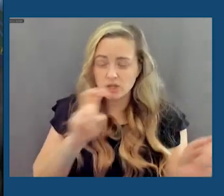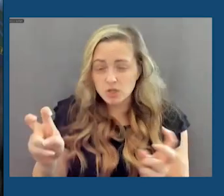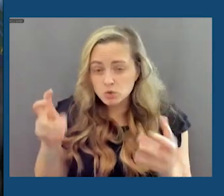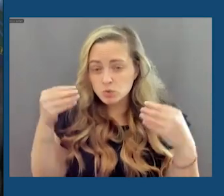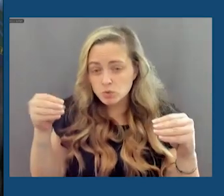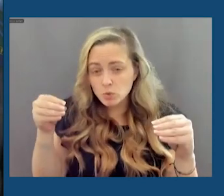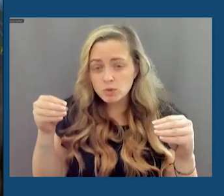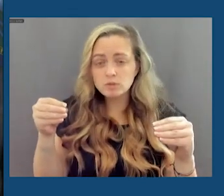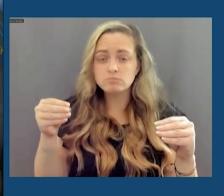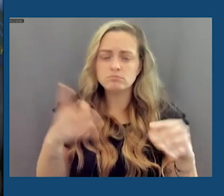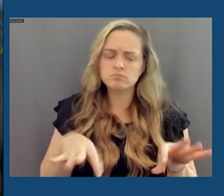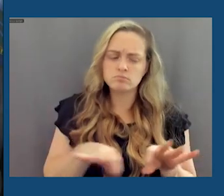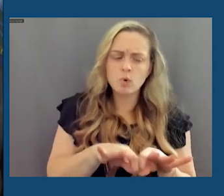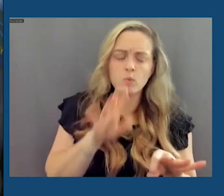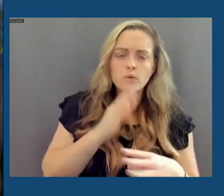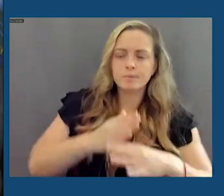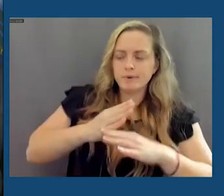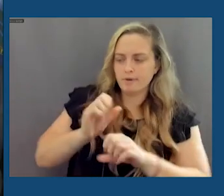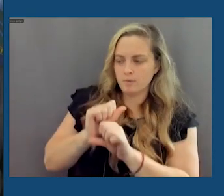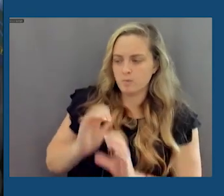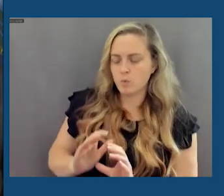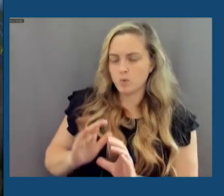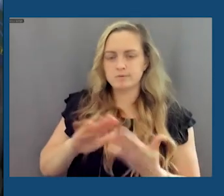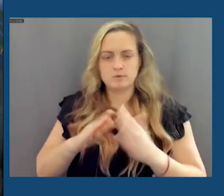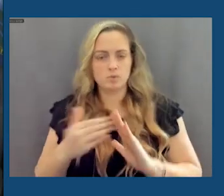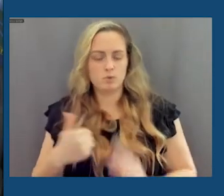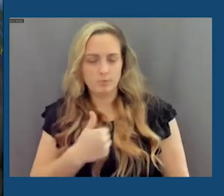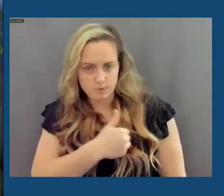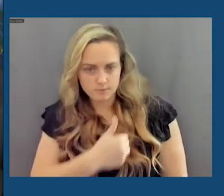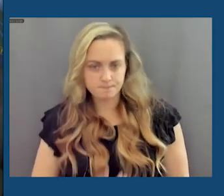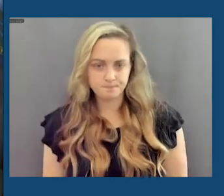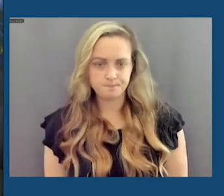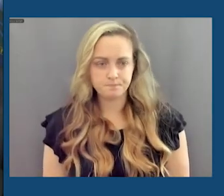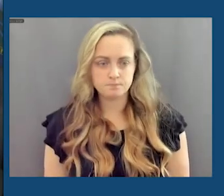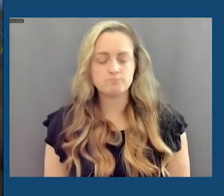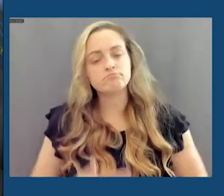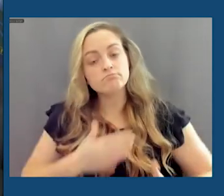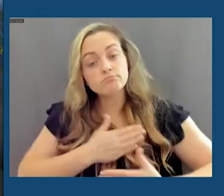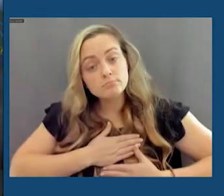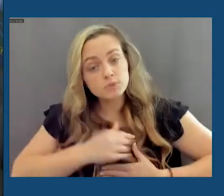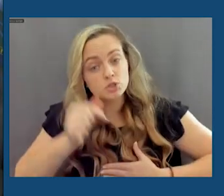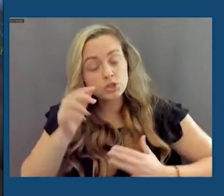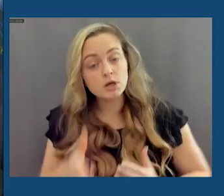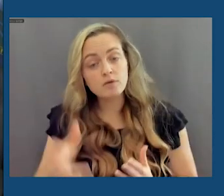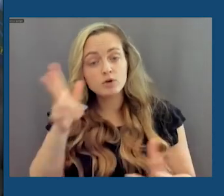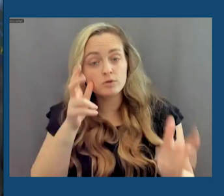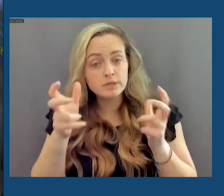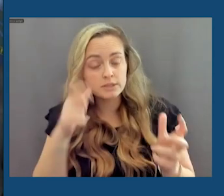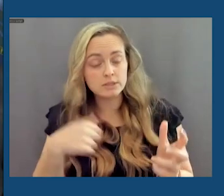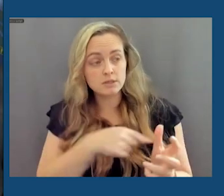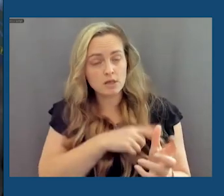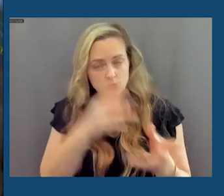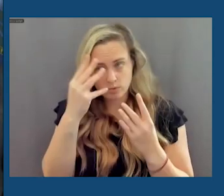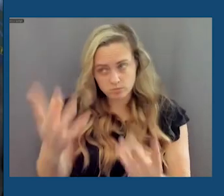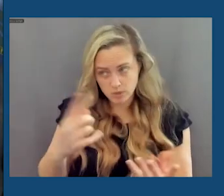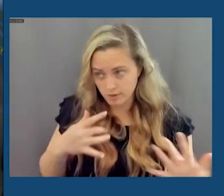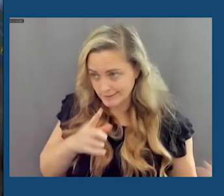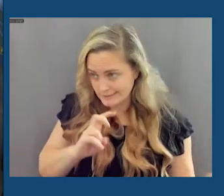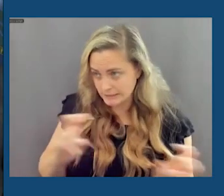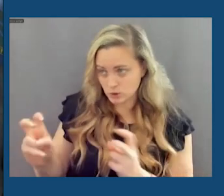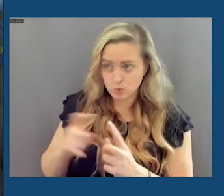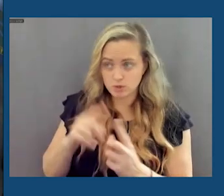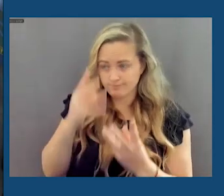importantly, protect our employees and our community members. We appreciate the governor listening to our coalition members who are battling this